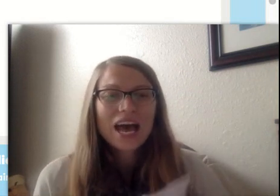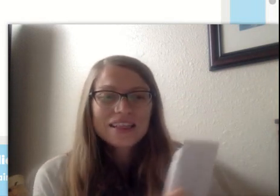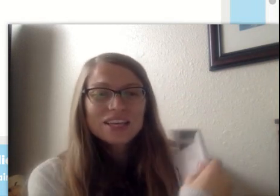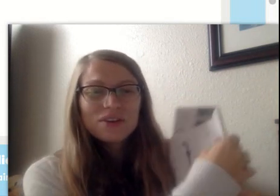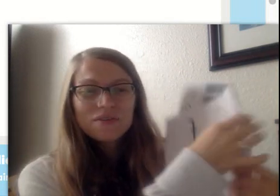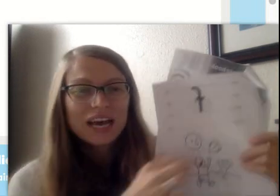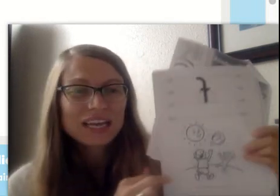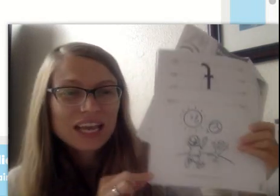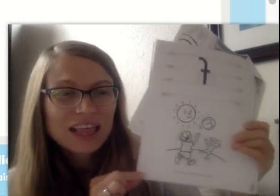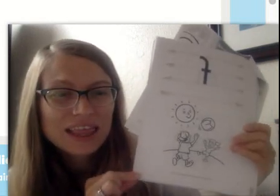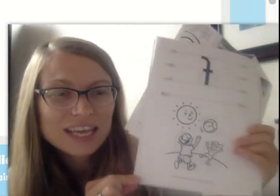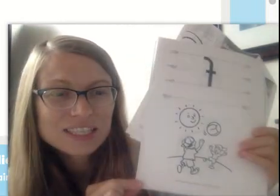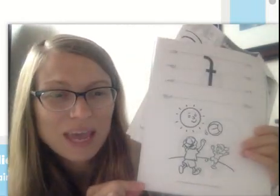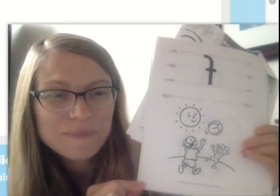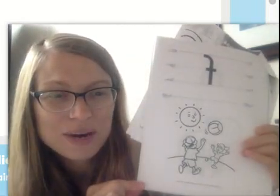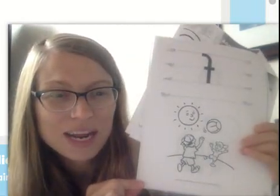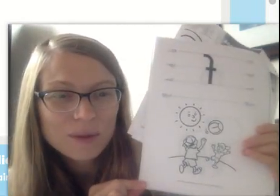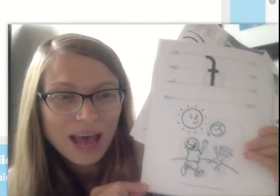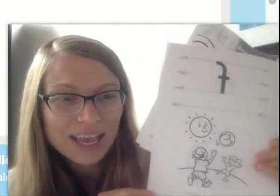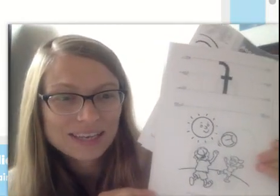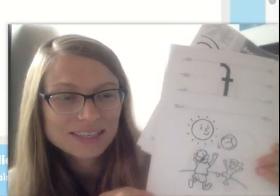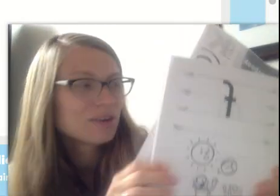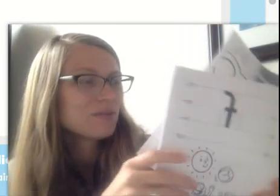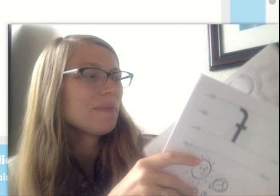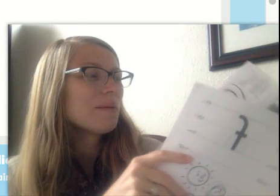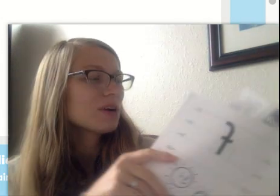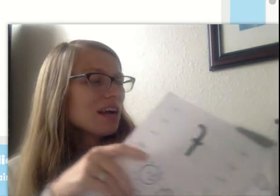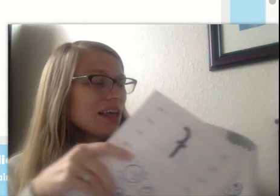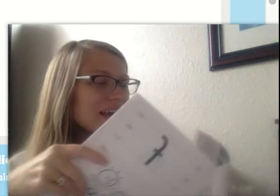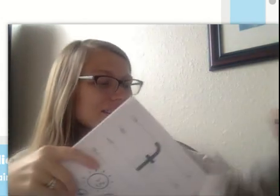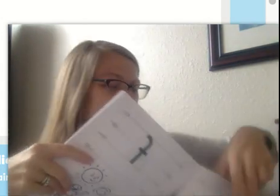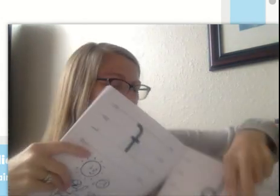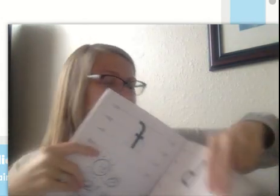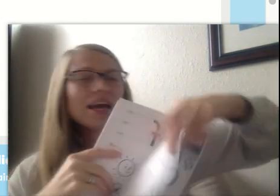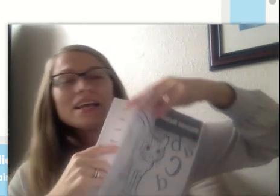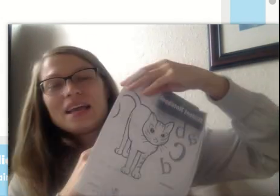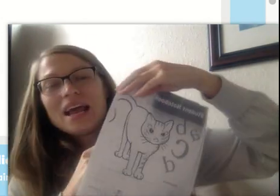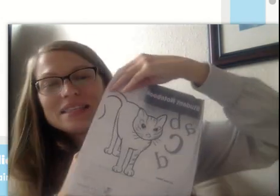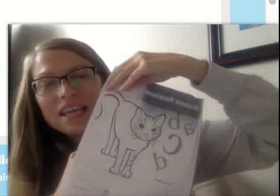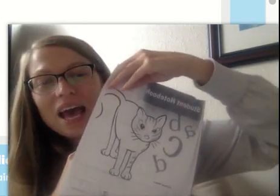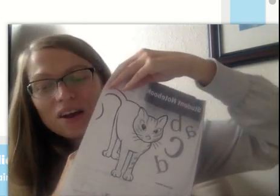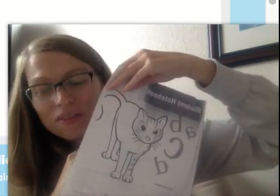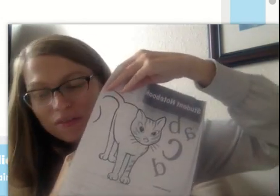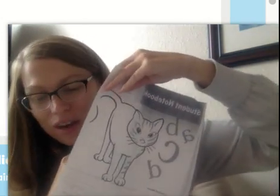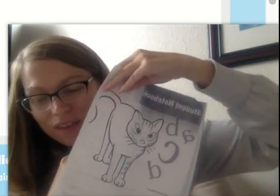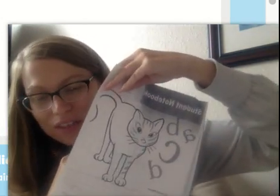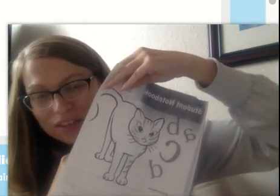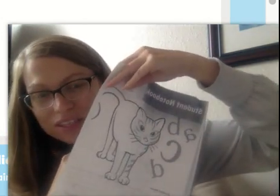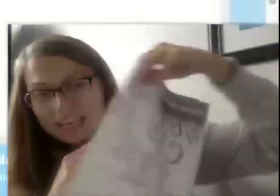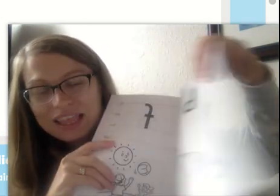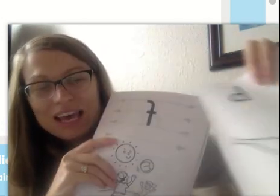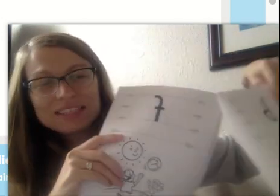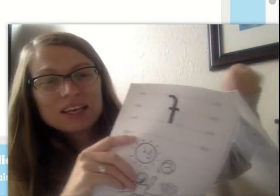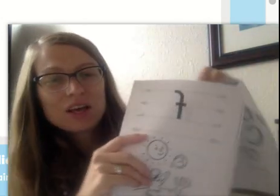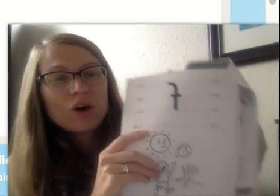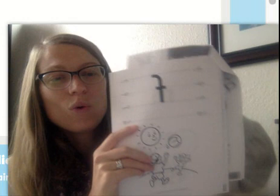I'd like you to find this paper in your packet. Remember, that's in the packet that has the cat on the front of it and looks like